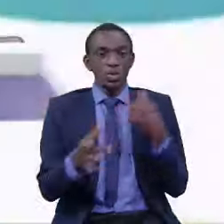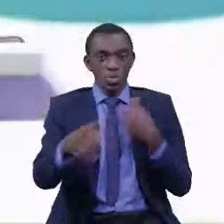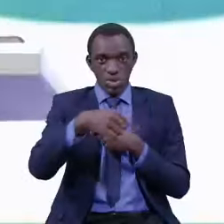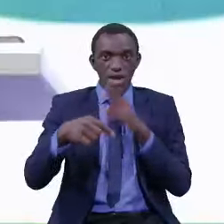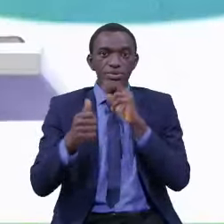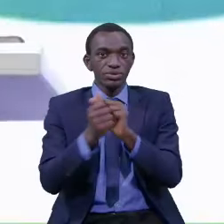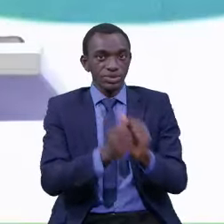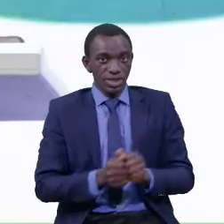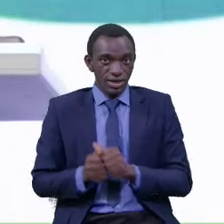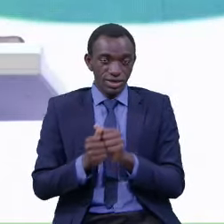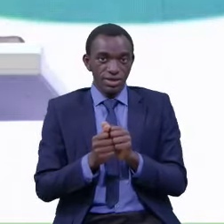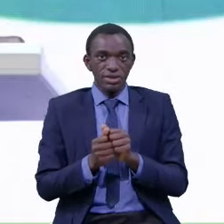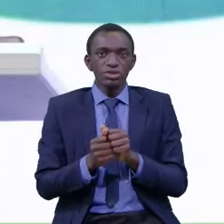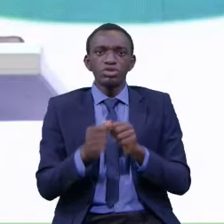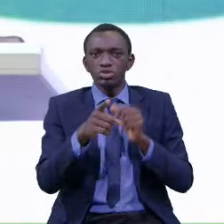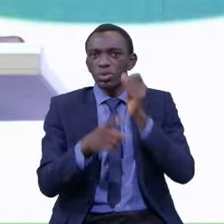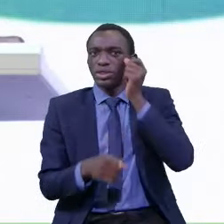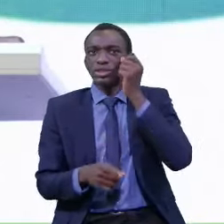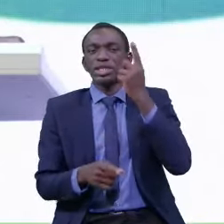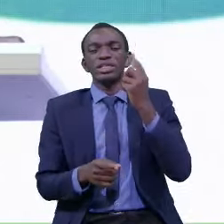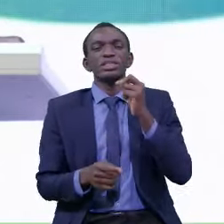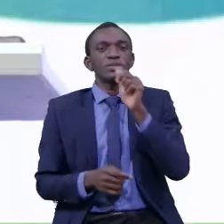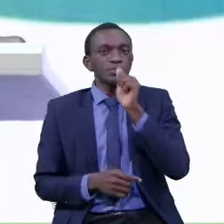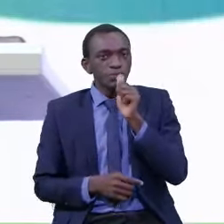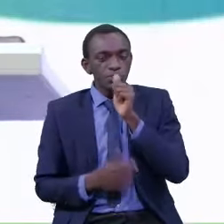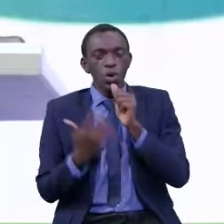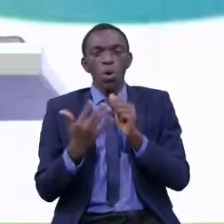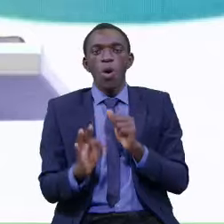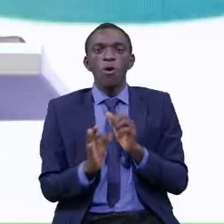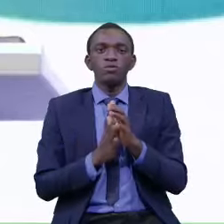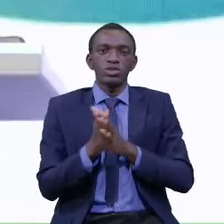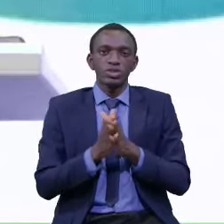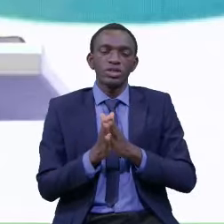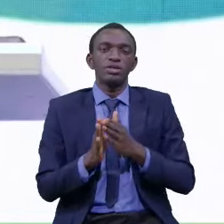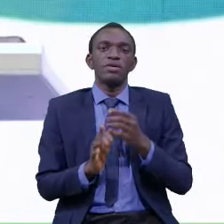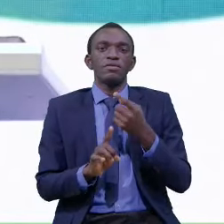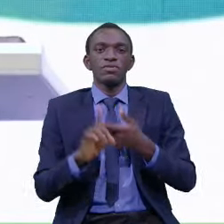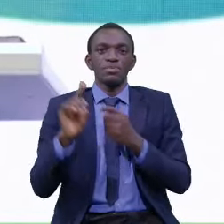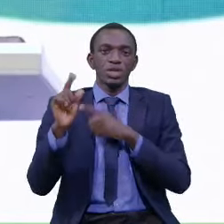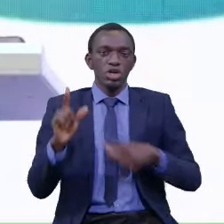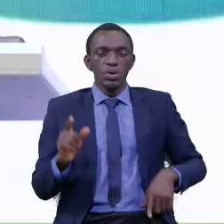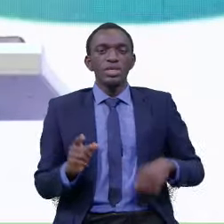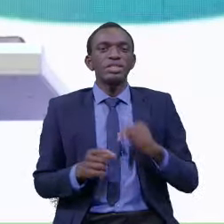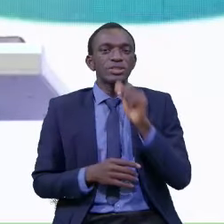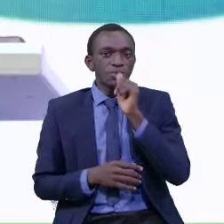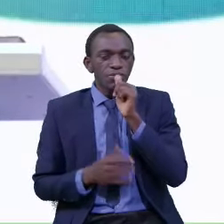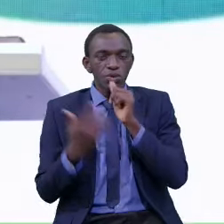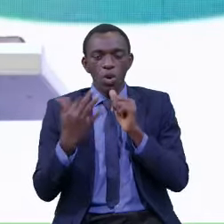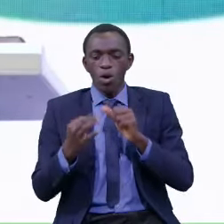the secret of zeal for the Lord, the secret of steadfastness, and the secret of